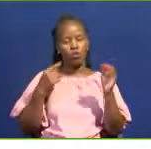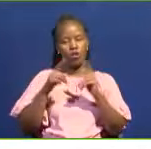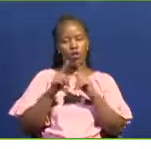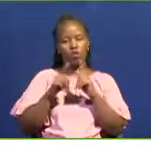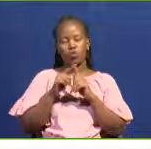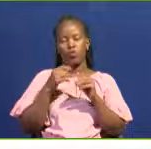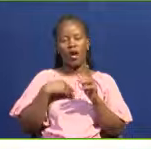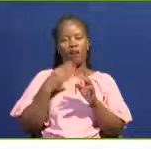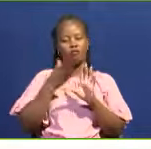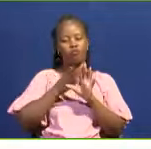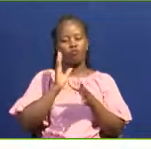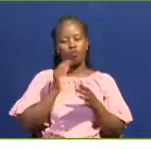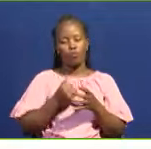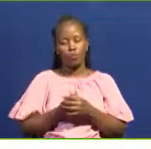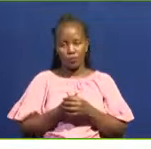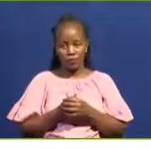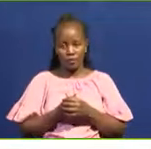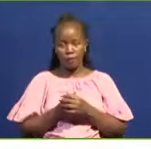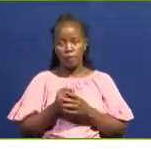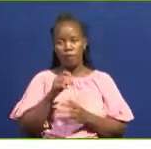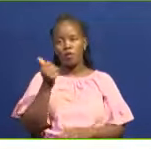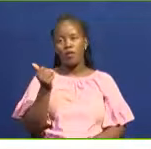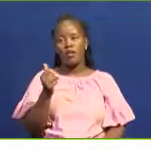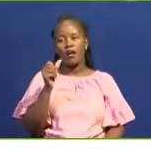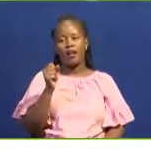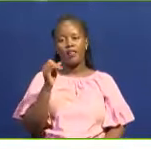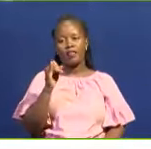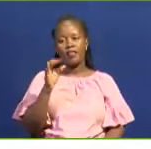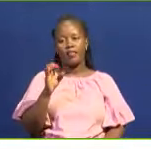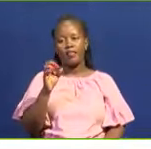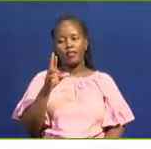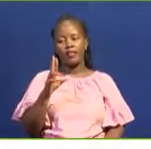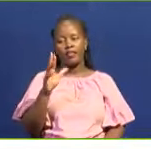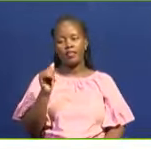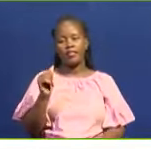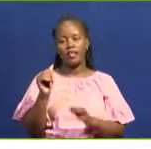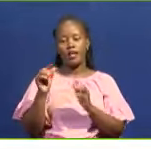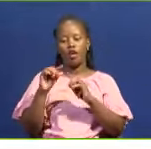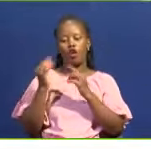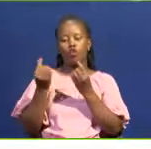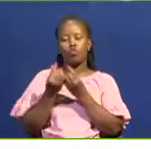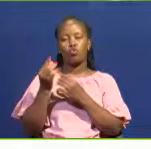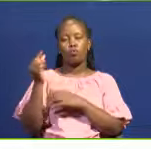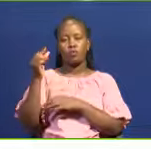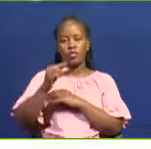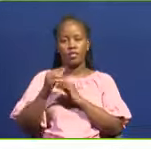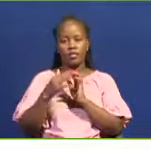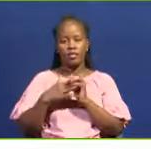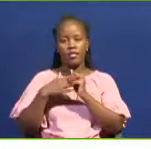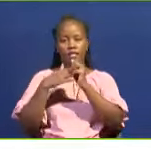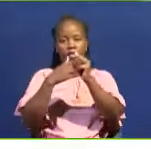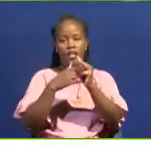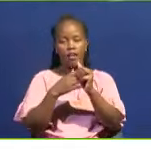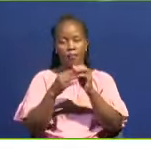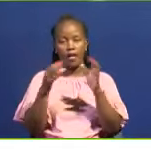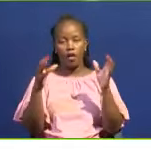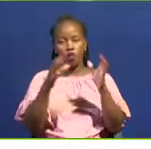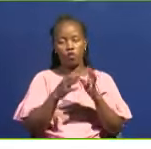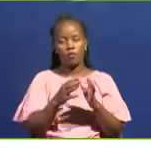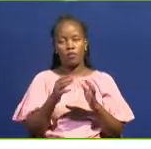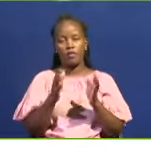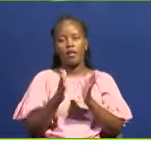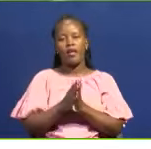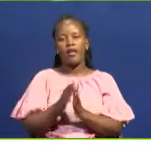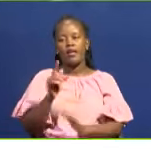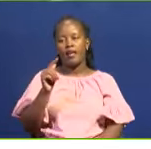qualification. Chad and Sierra Leone will go to head tomorrow in Group G, which is led by Elephants of Ivory Coast, while Togo will